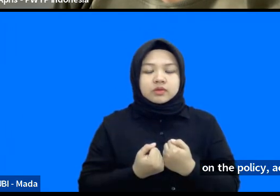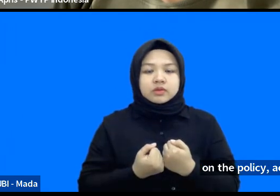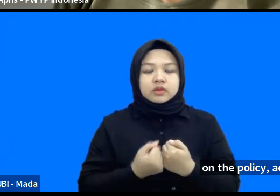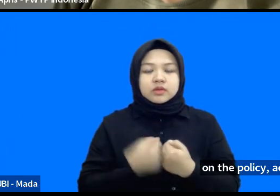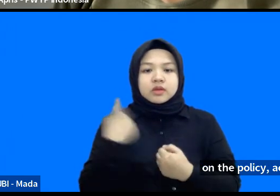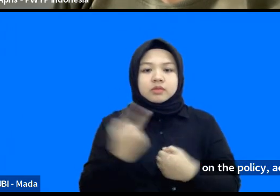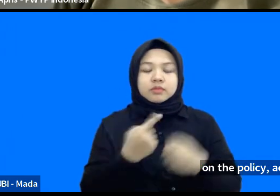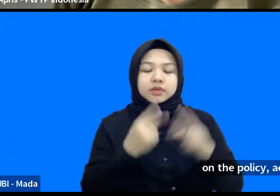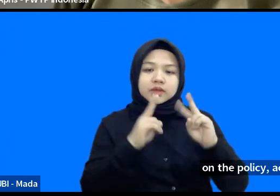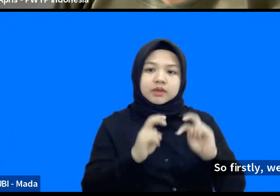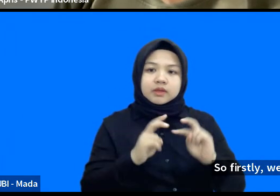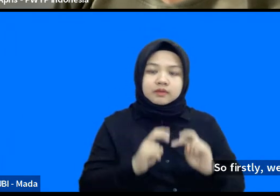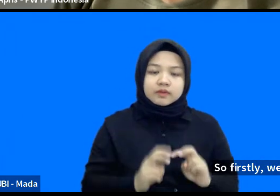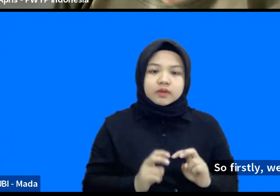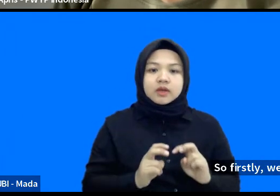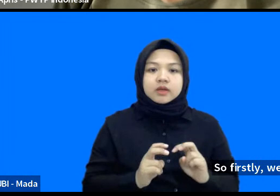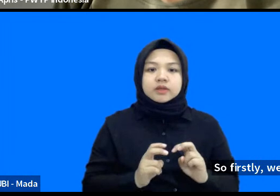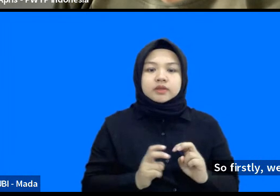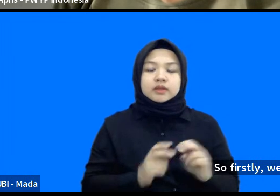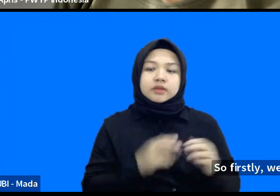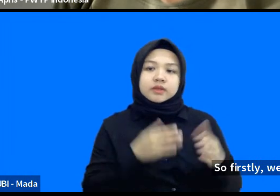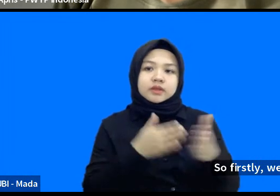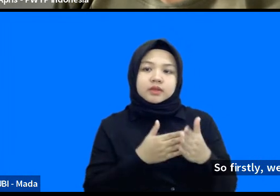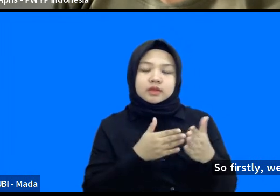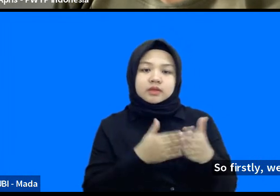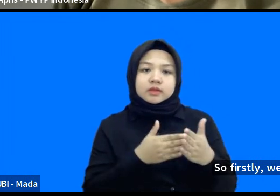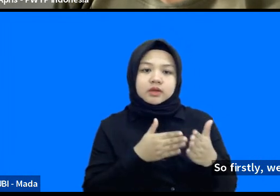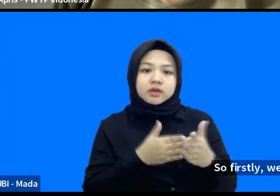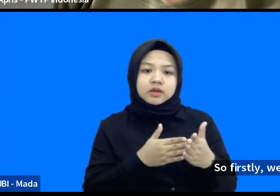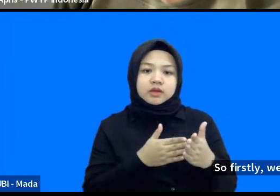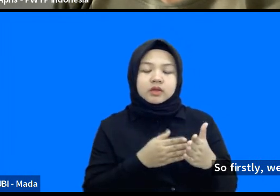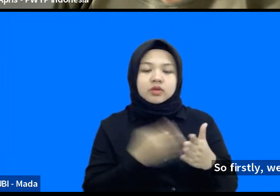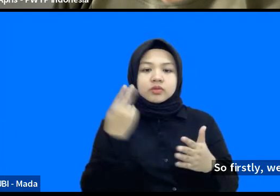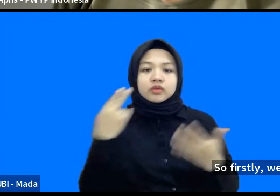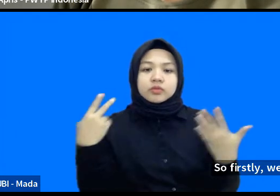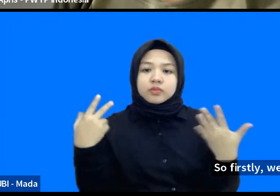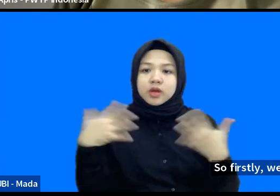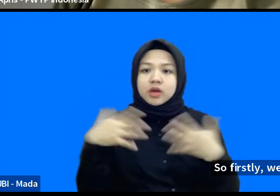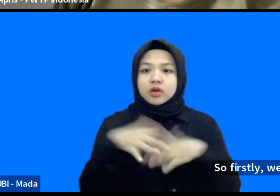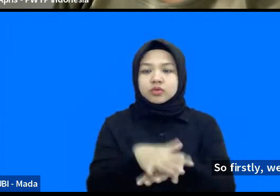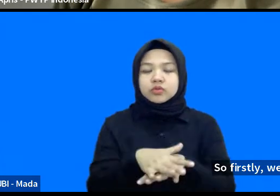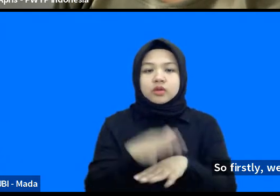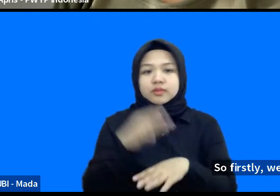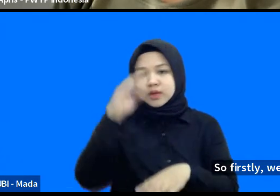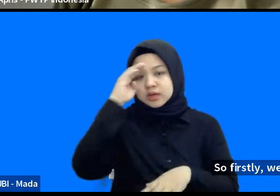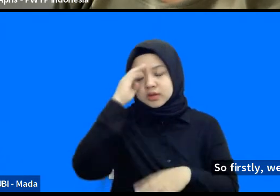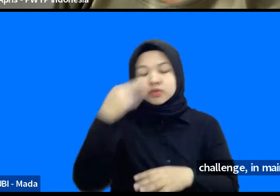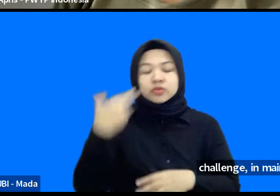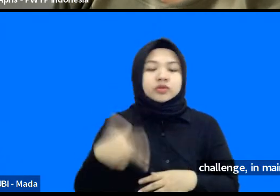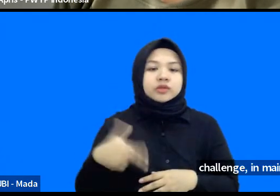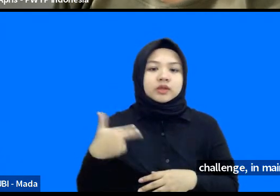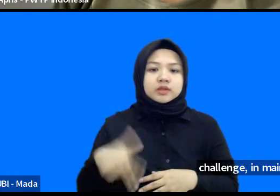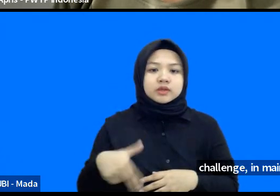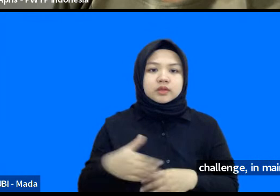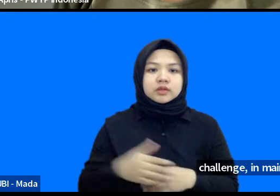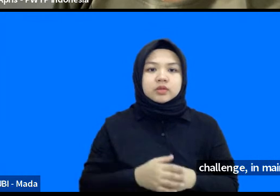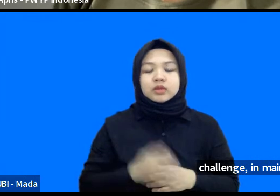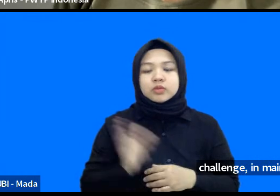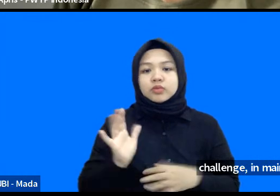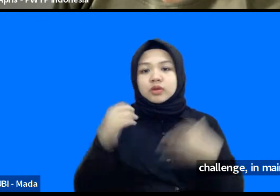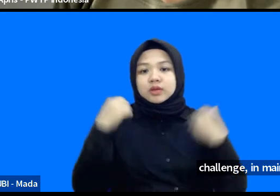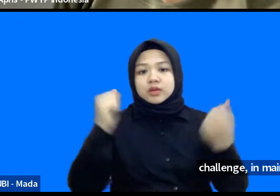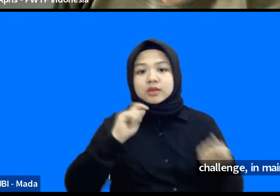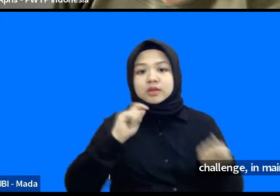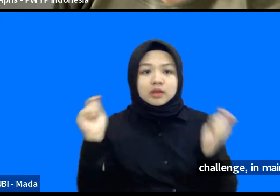biggest challenge in mainstreaming gender issues, not only in energy transition but also in environmental decision